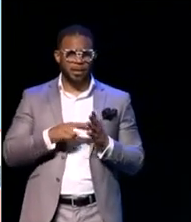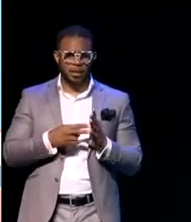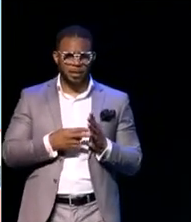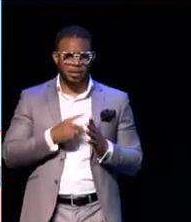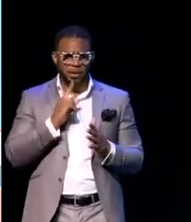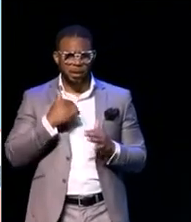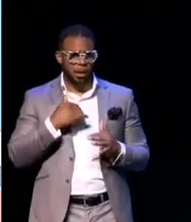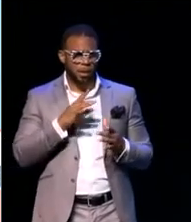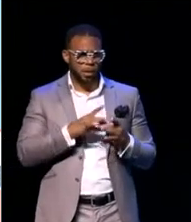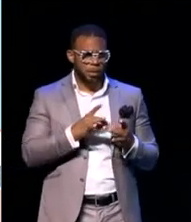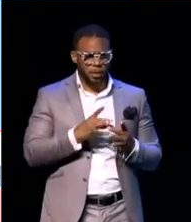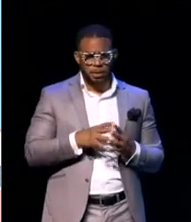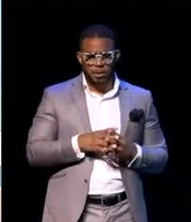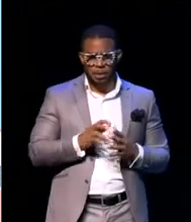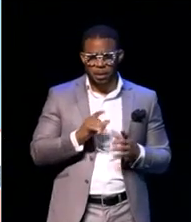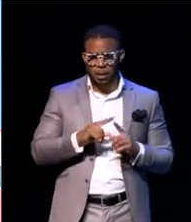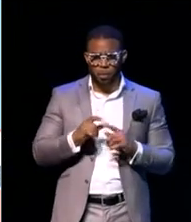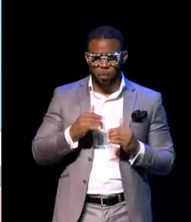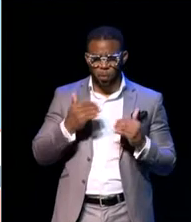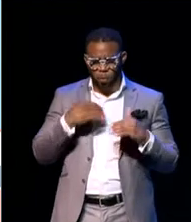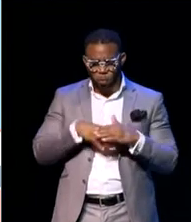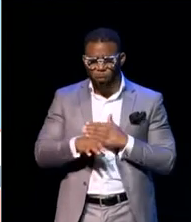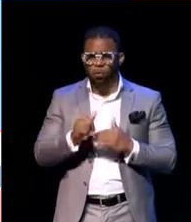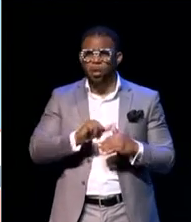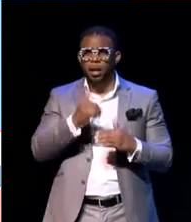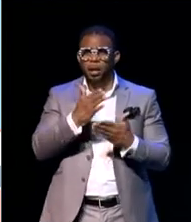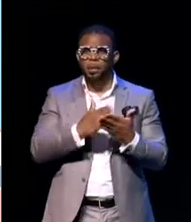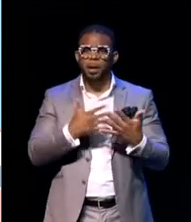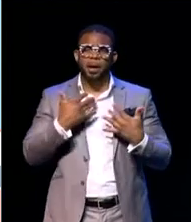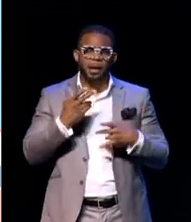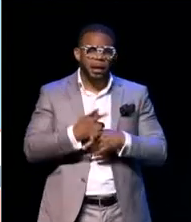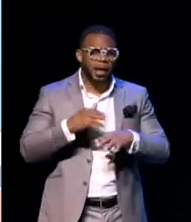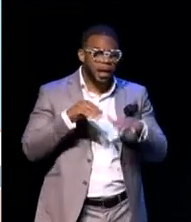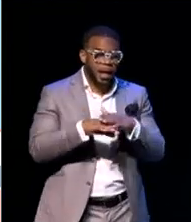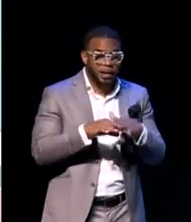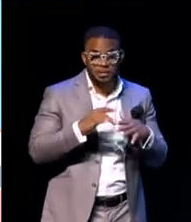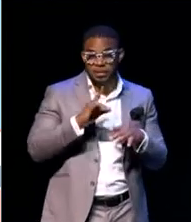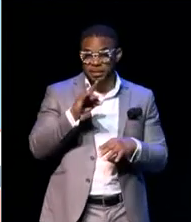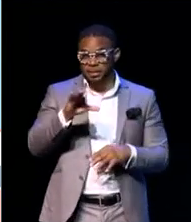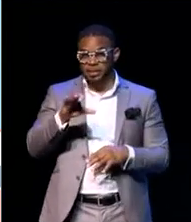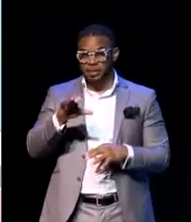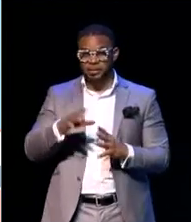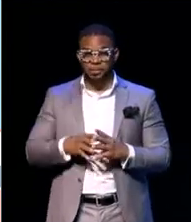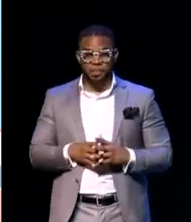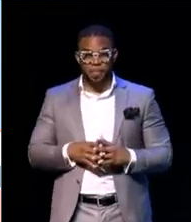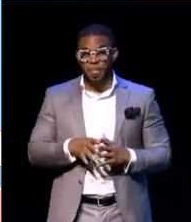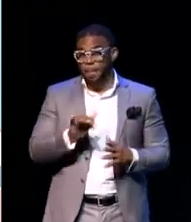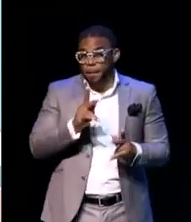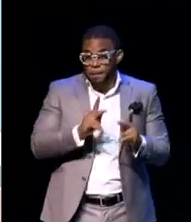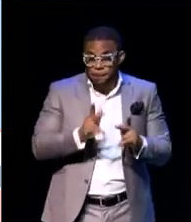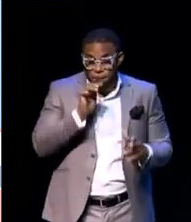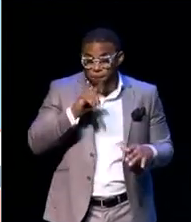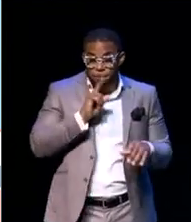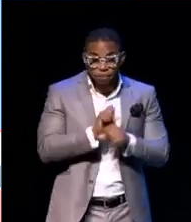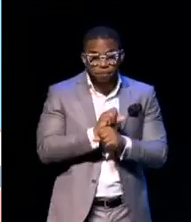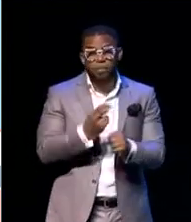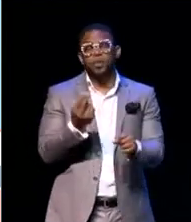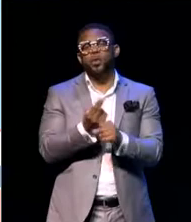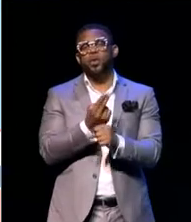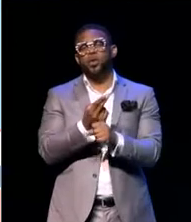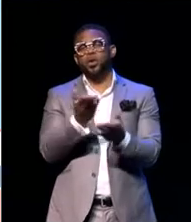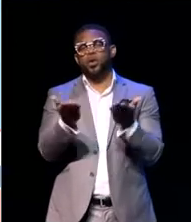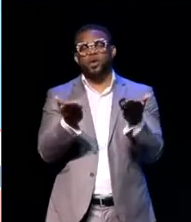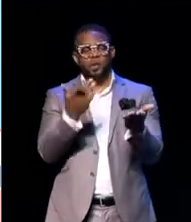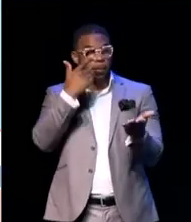intentional on our messaging that as we move into another phase of healthcare access in the District of Columbia, that people will actually utilize